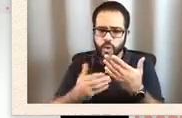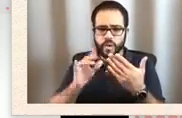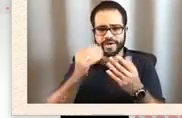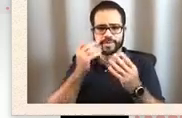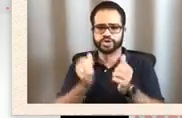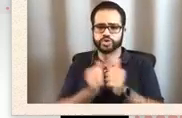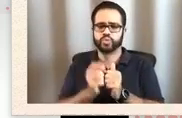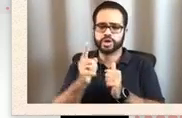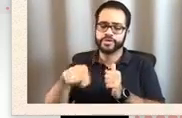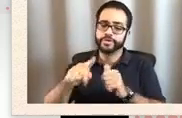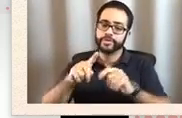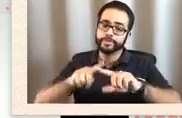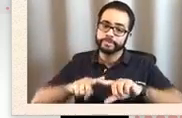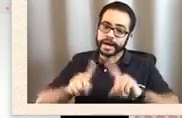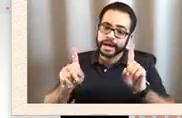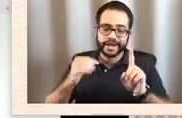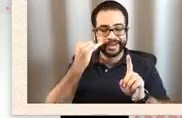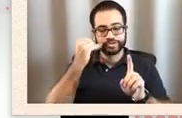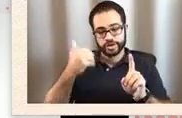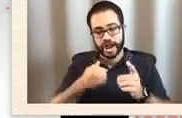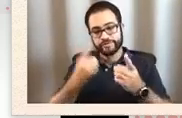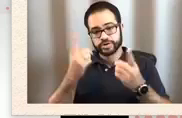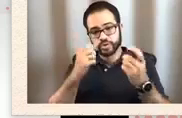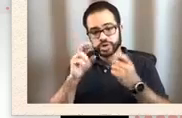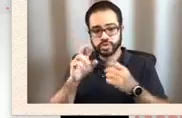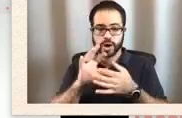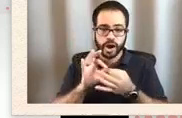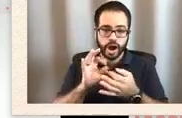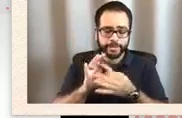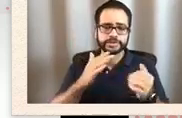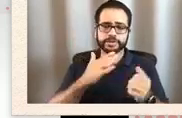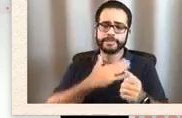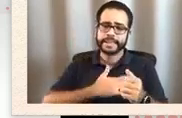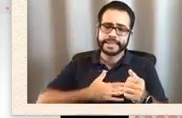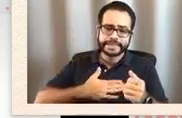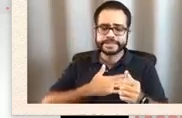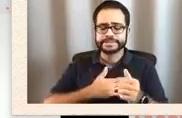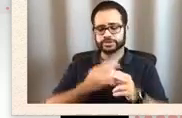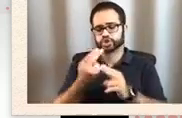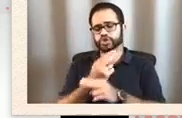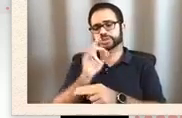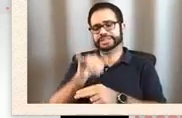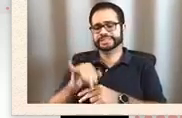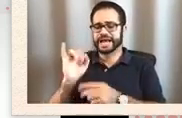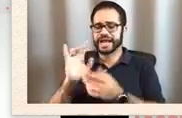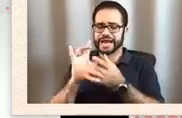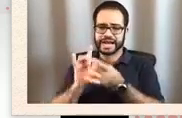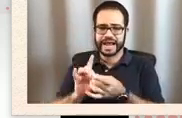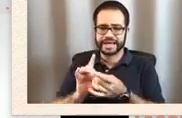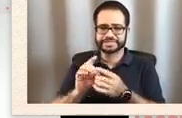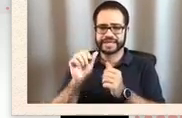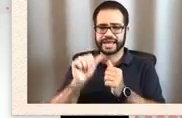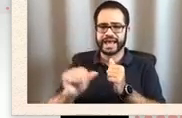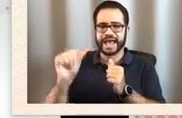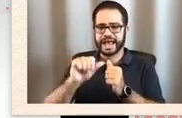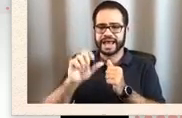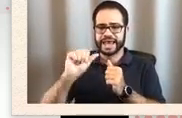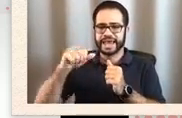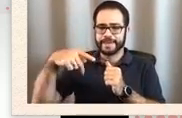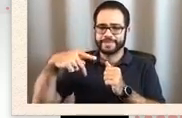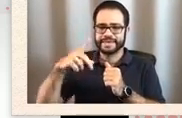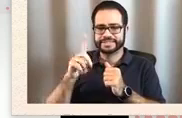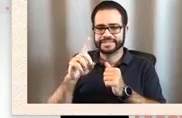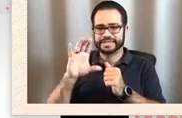But if you do have questions or comments, please use this iConnect at apdcares.org email